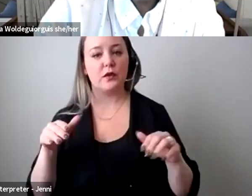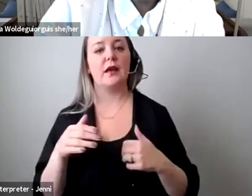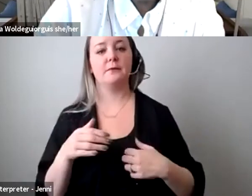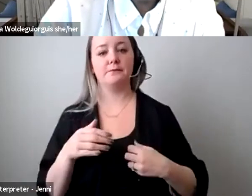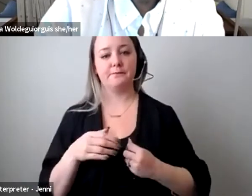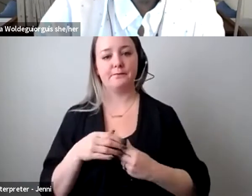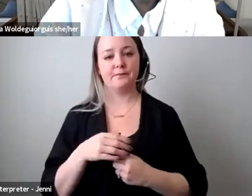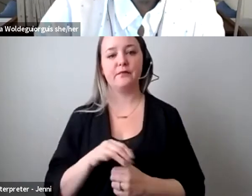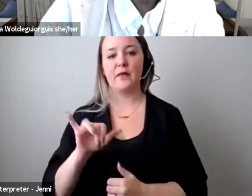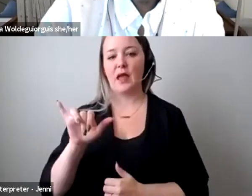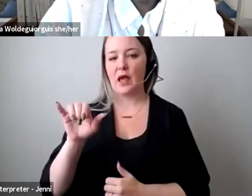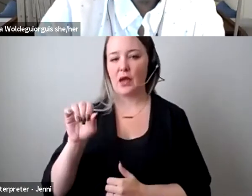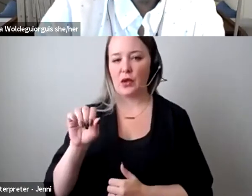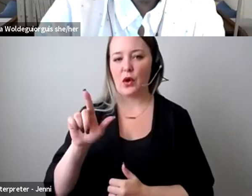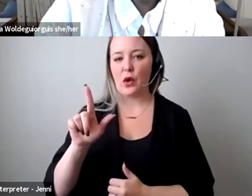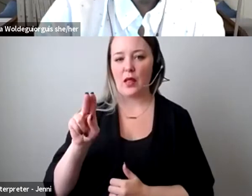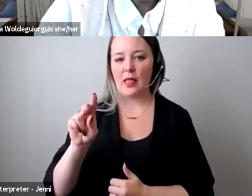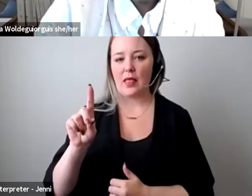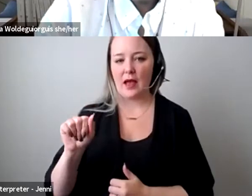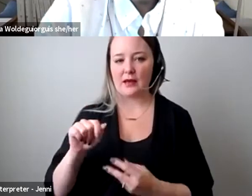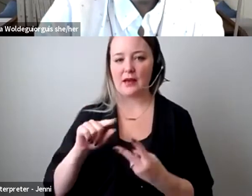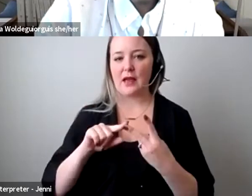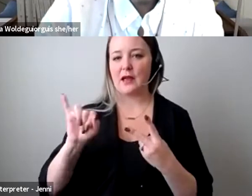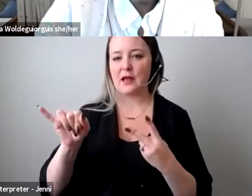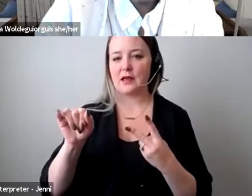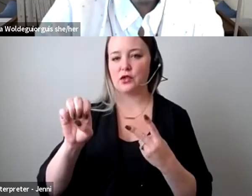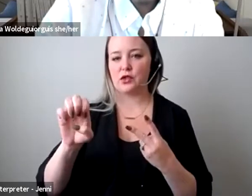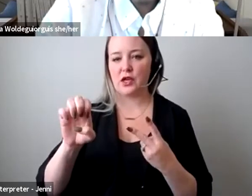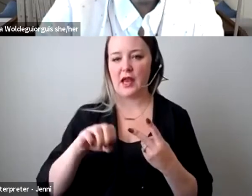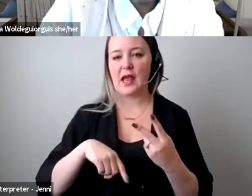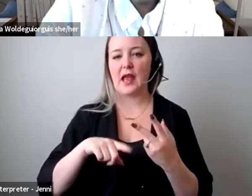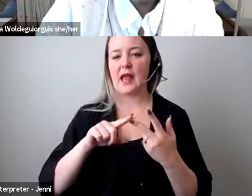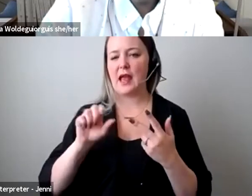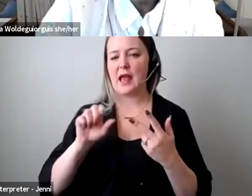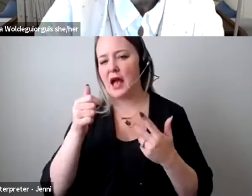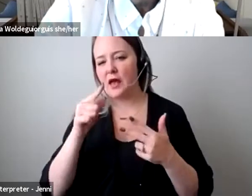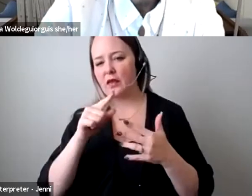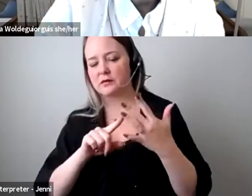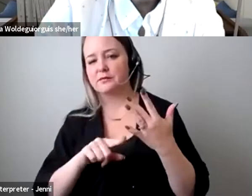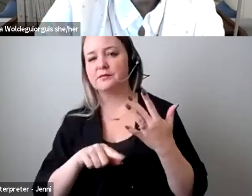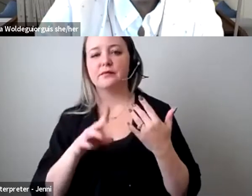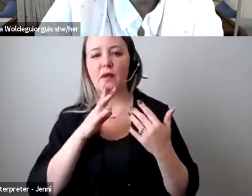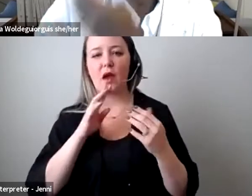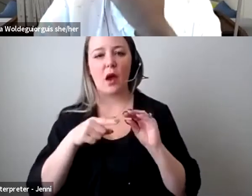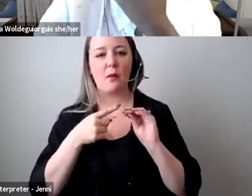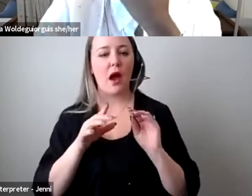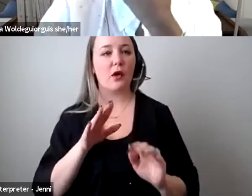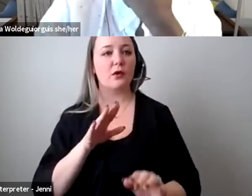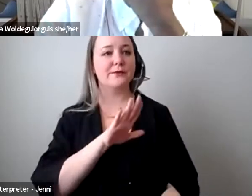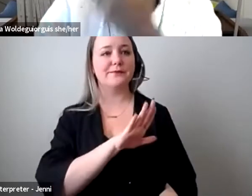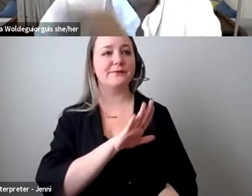I think Yolanda and Jay and some of you all referenced how you were, maybe even the tone of